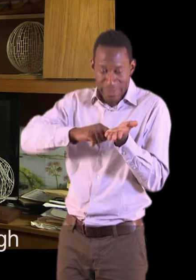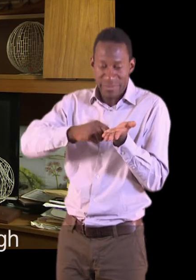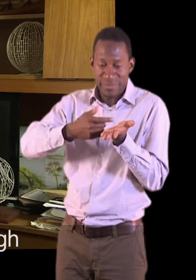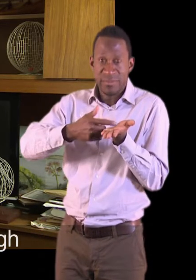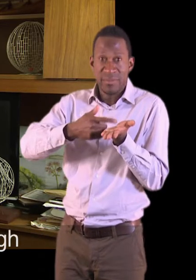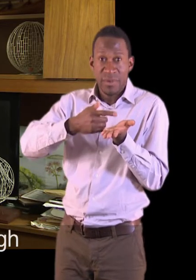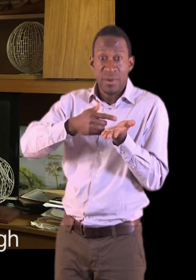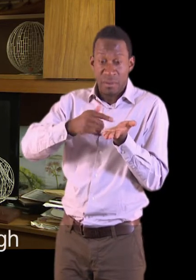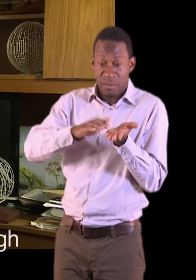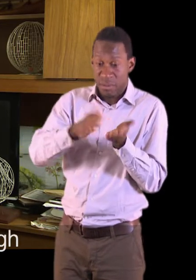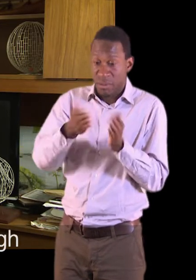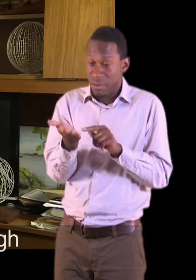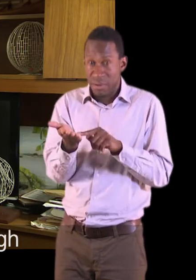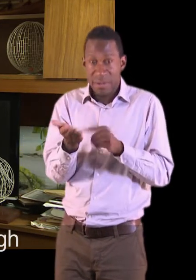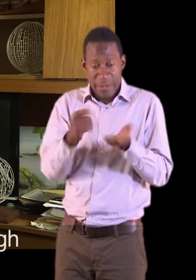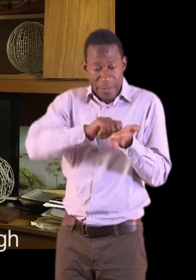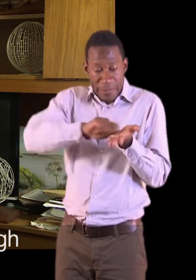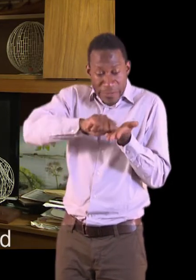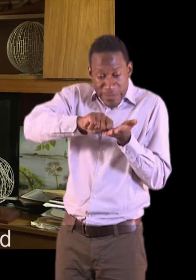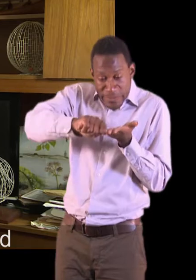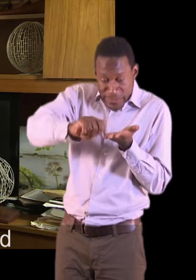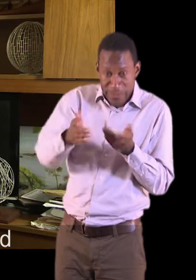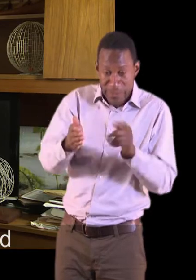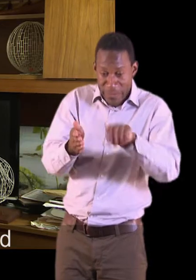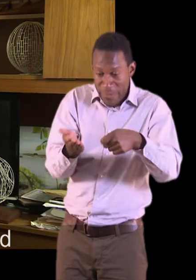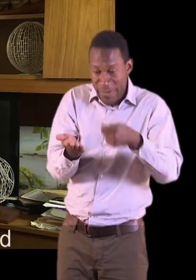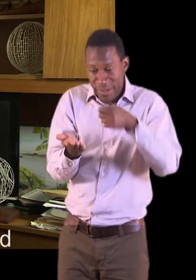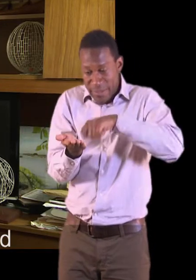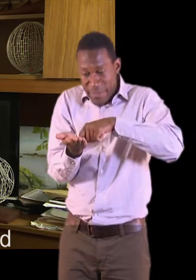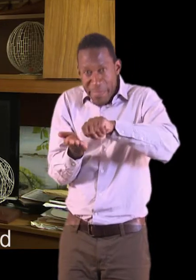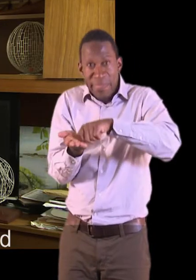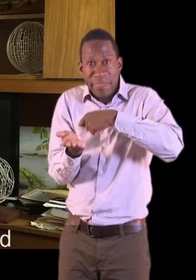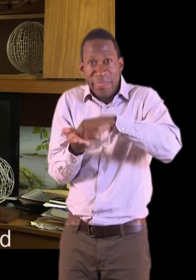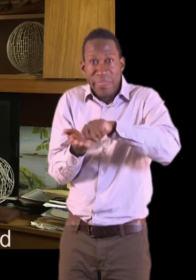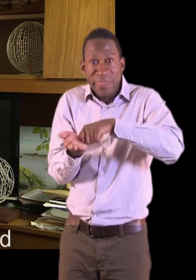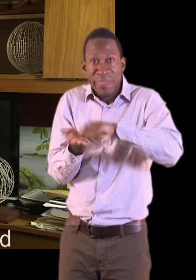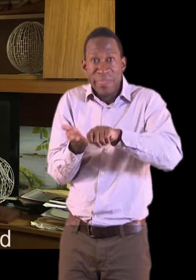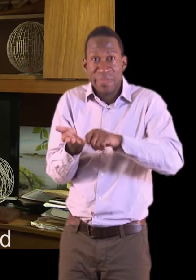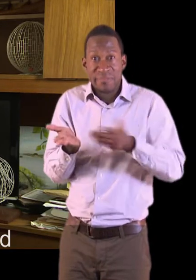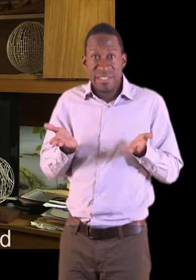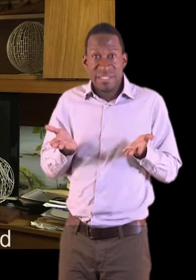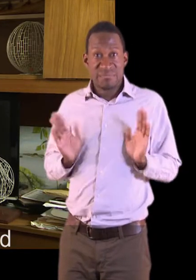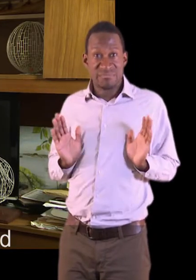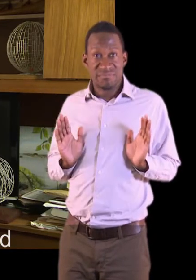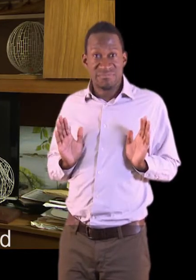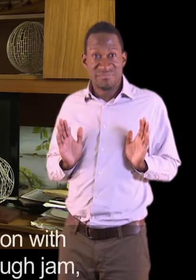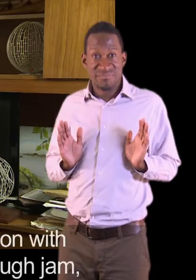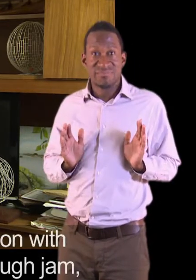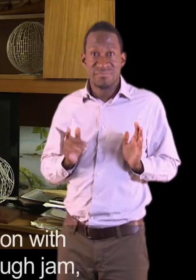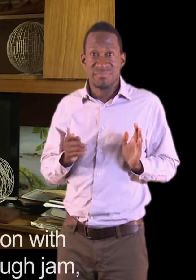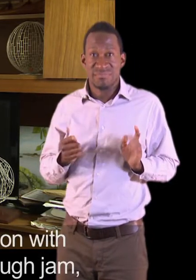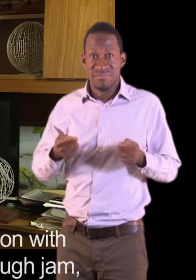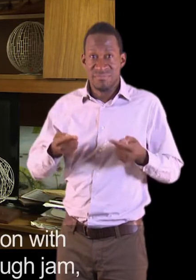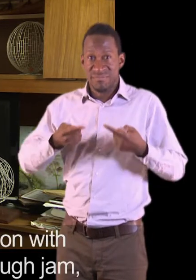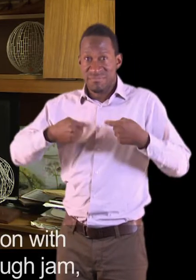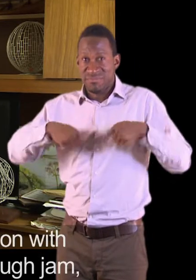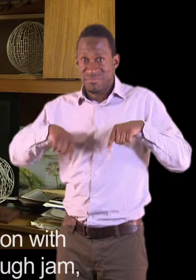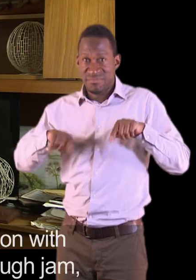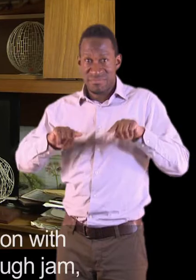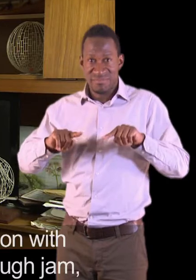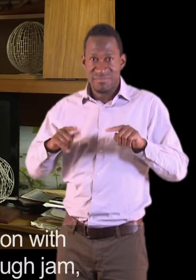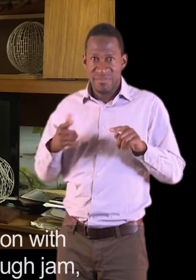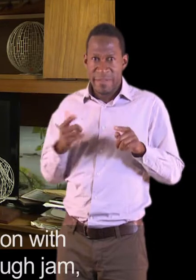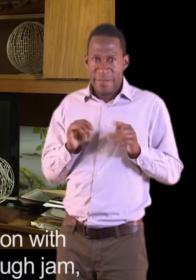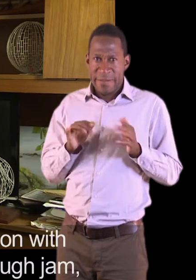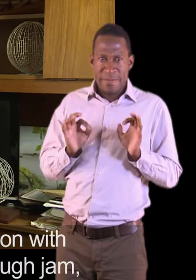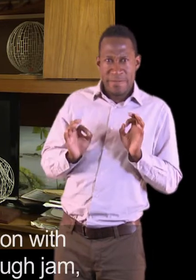so that you had enough for the next slice, and then you impregnated the first slice. And this was a bone of contention